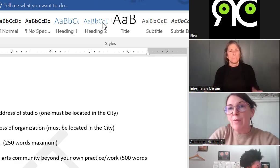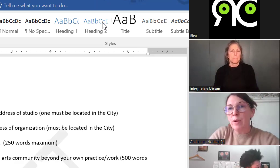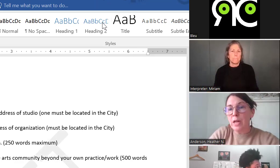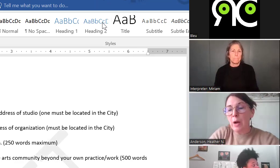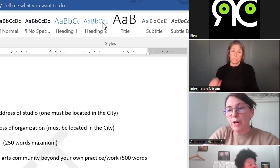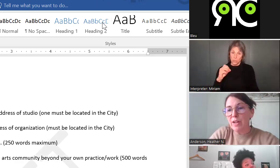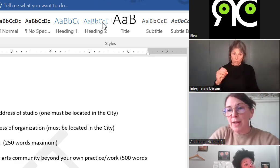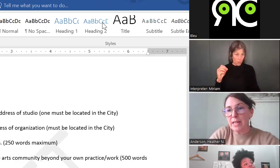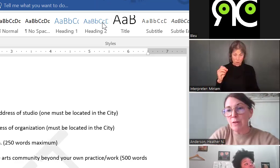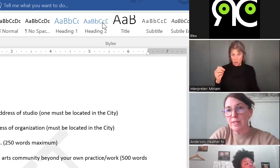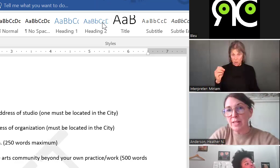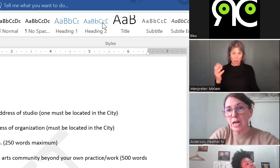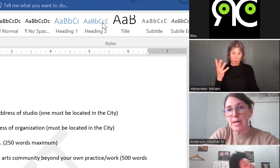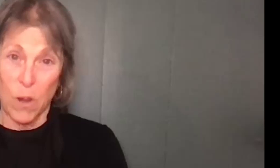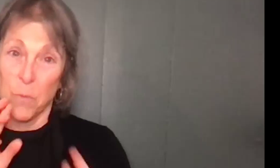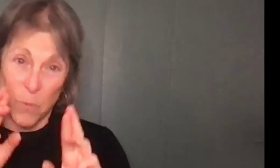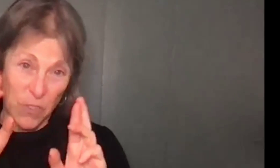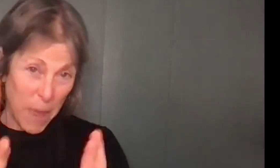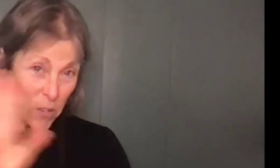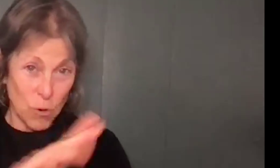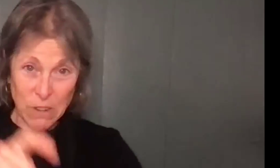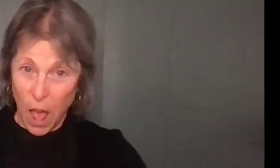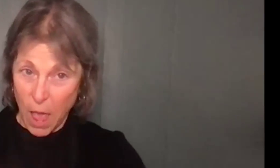So if I want to respect everyone's time,